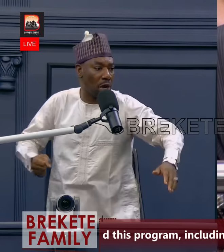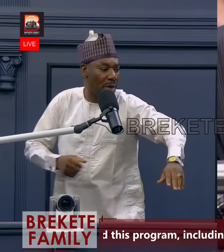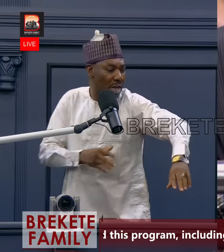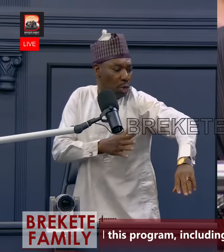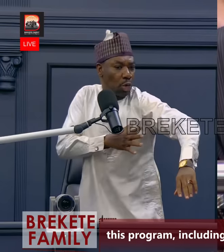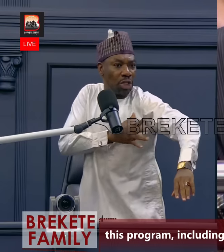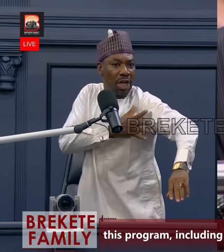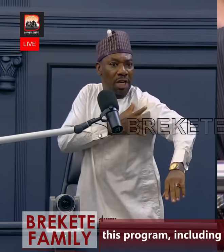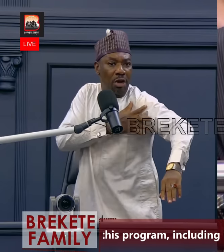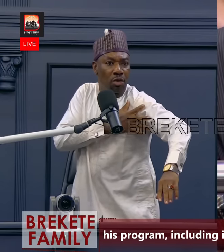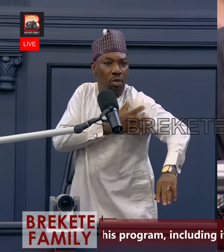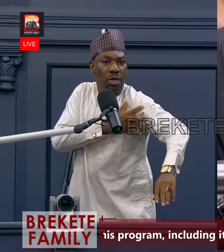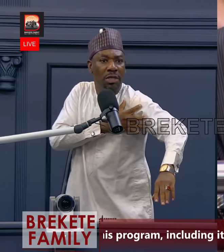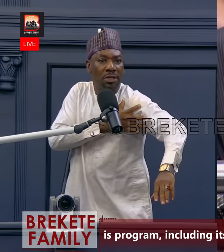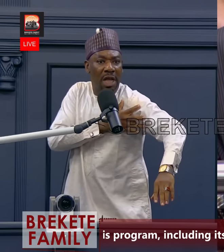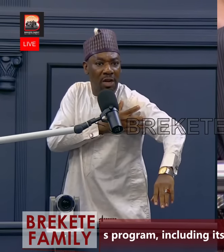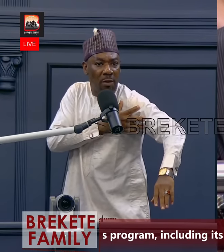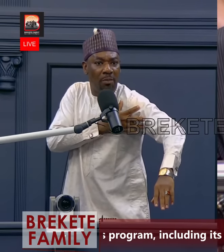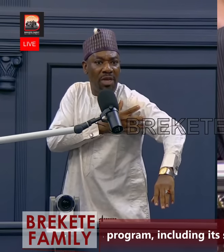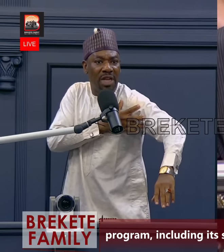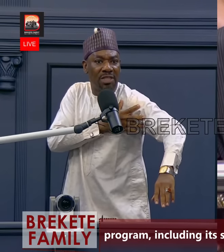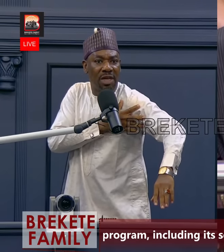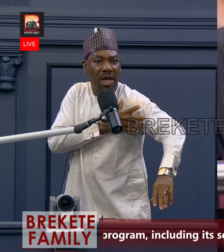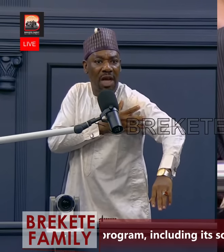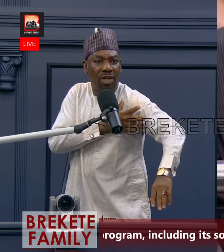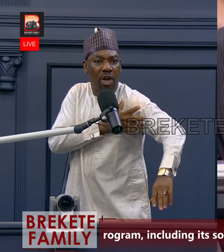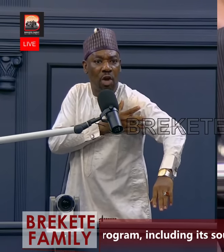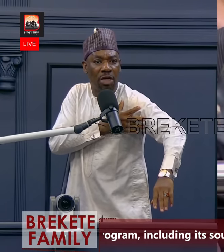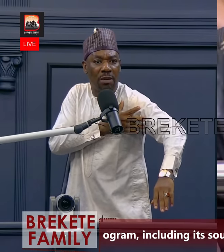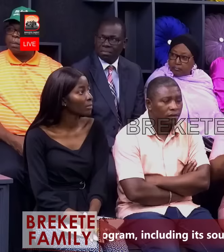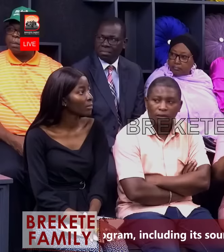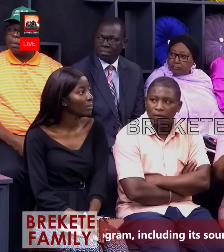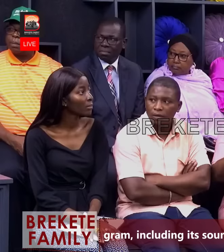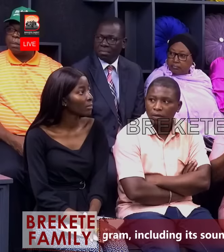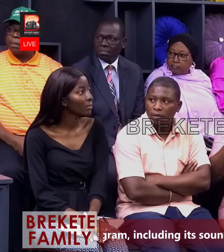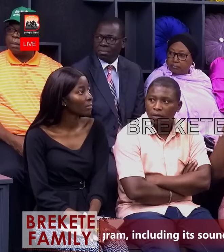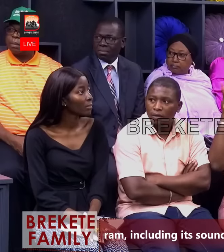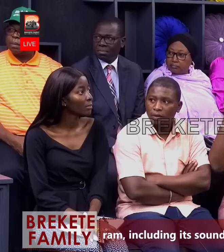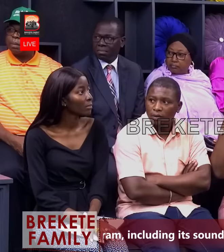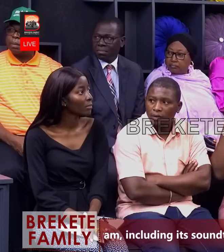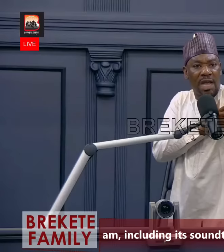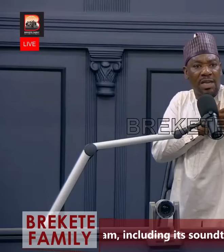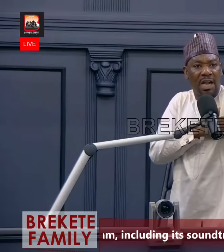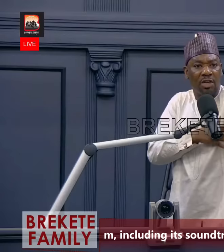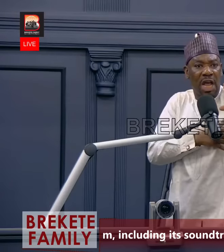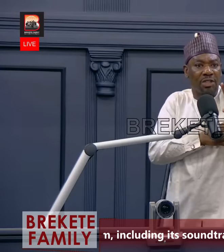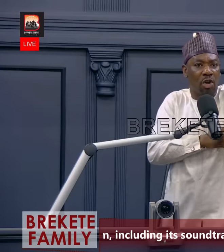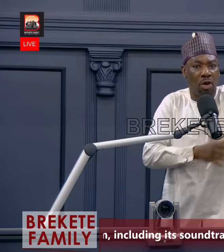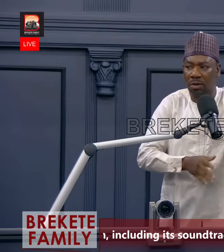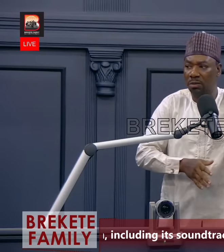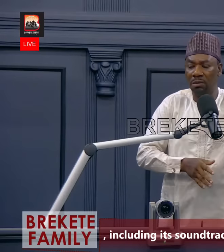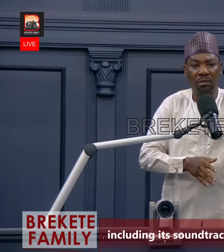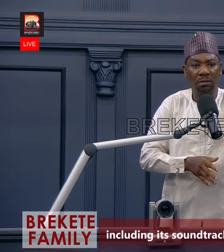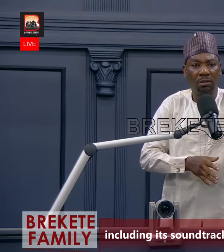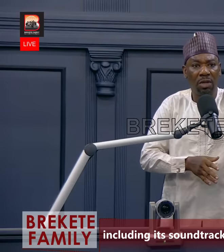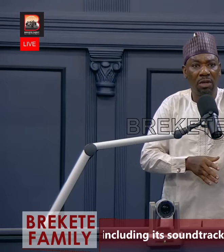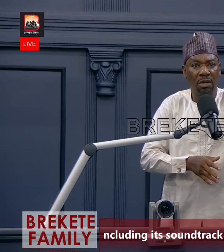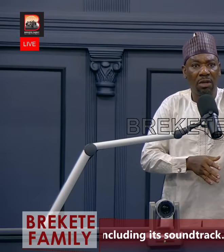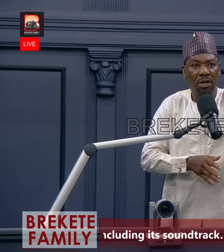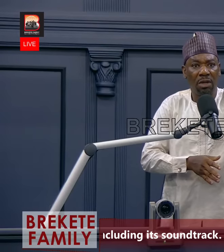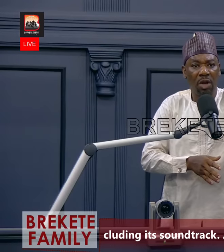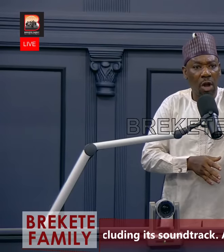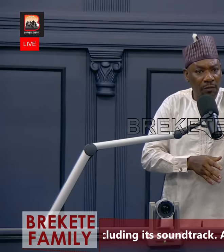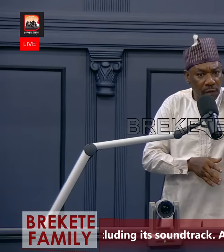begin torture so then do stand up make they see how they condemn that right hand has